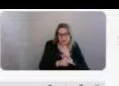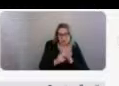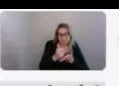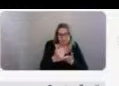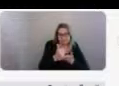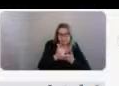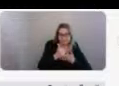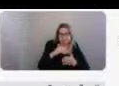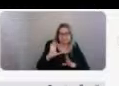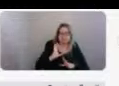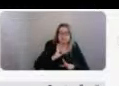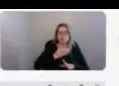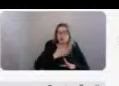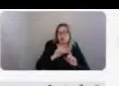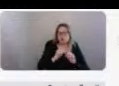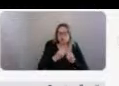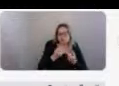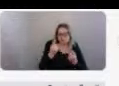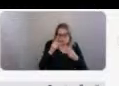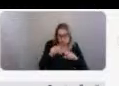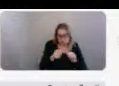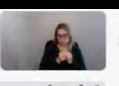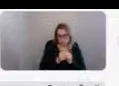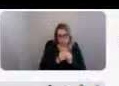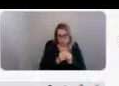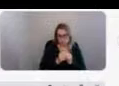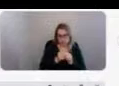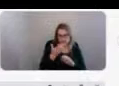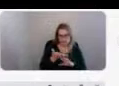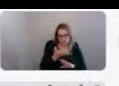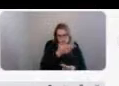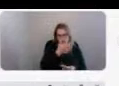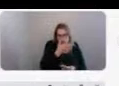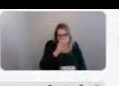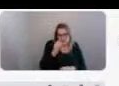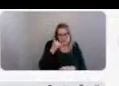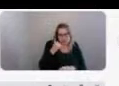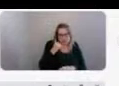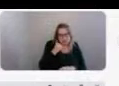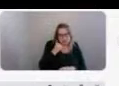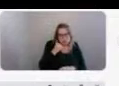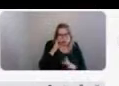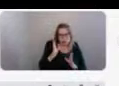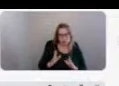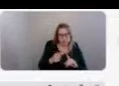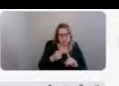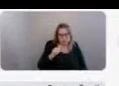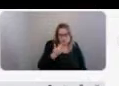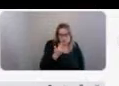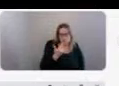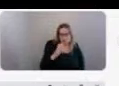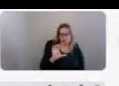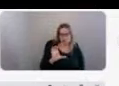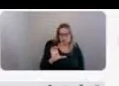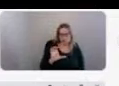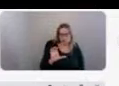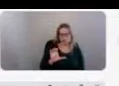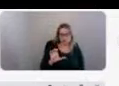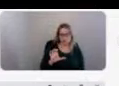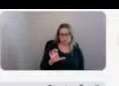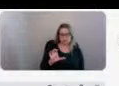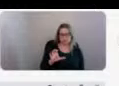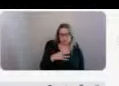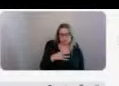district i agree with the comments of the previous callers from gold canyon and